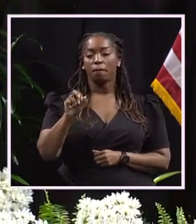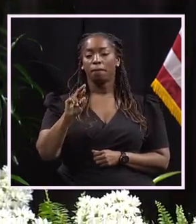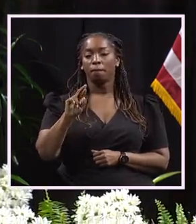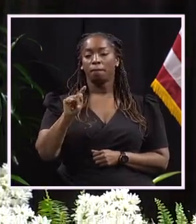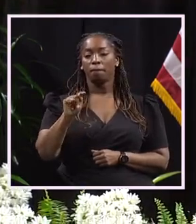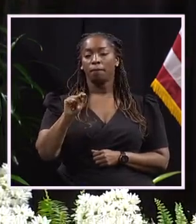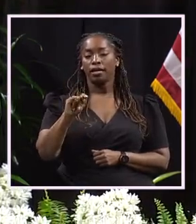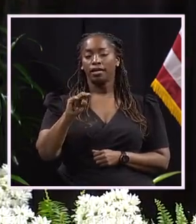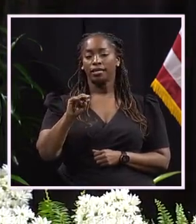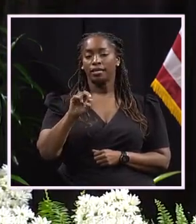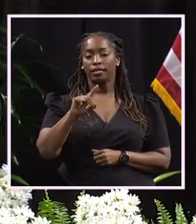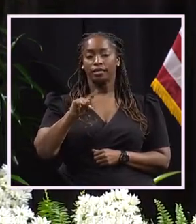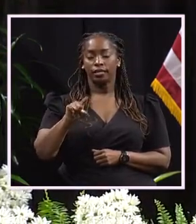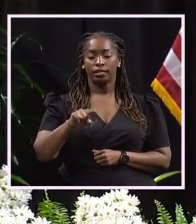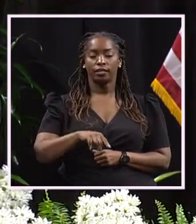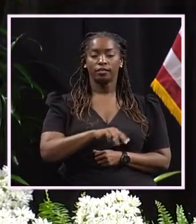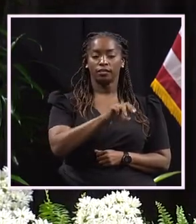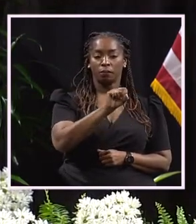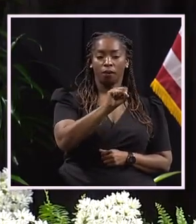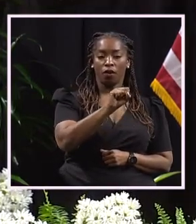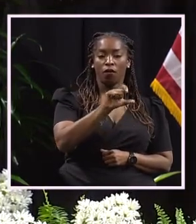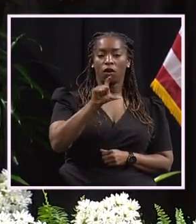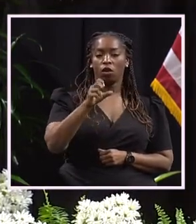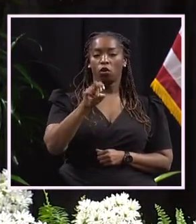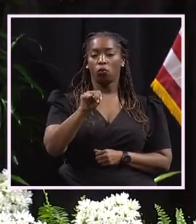Samira Lorraine Cuba.